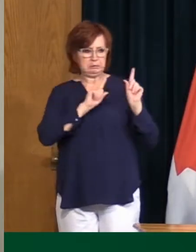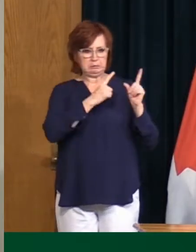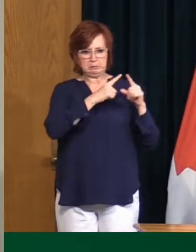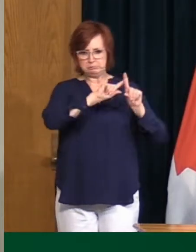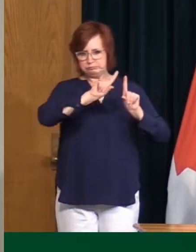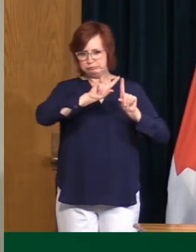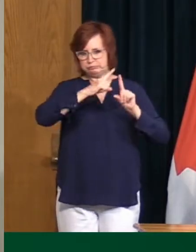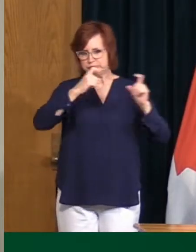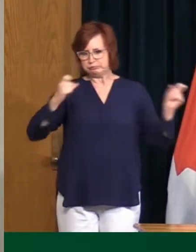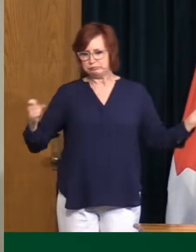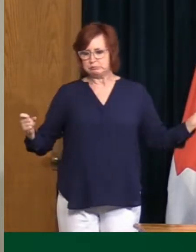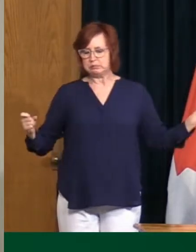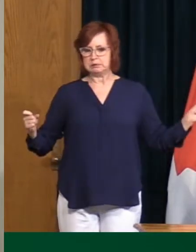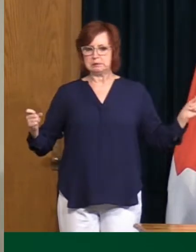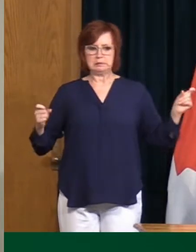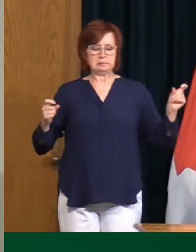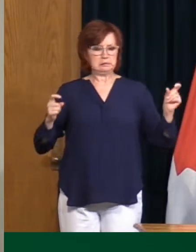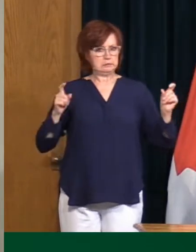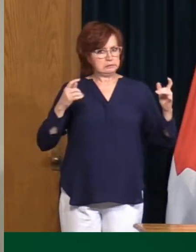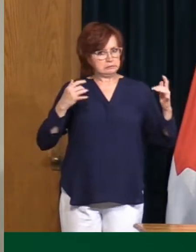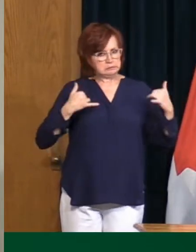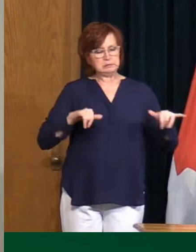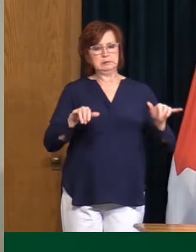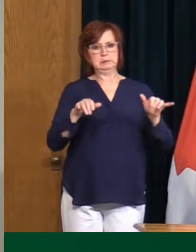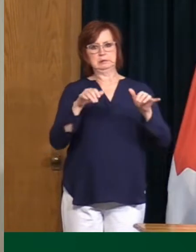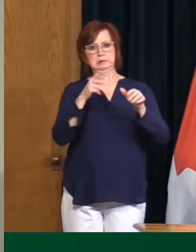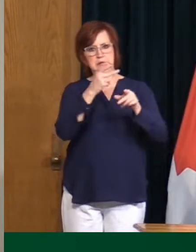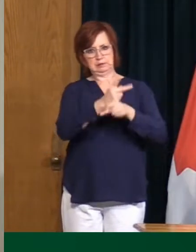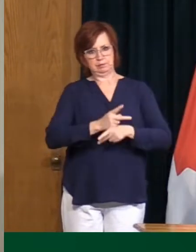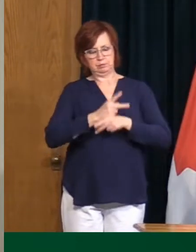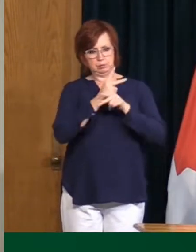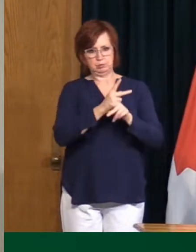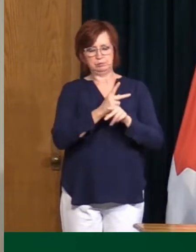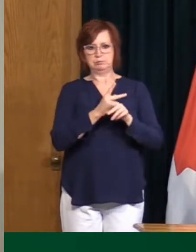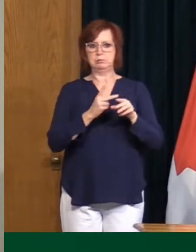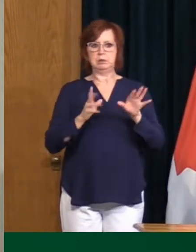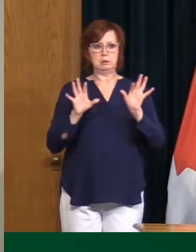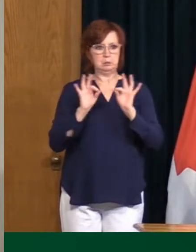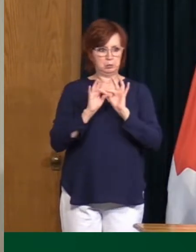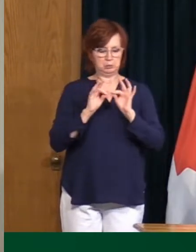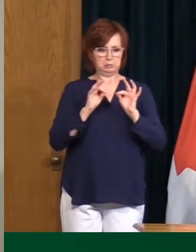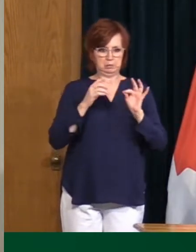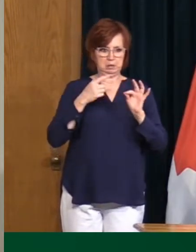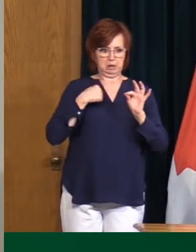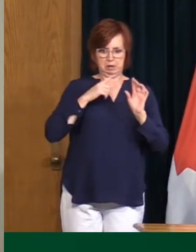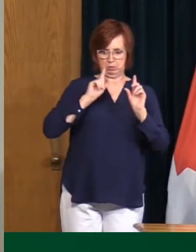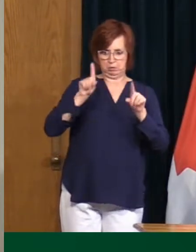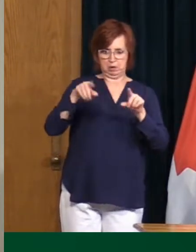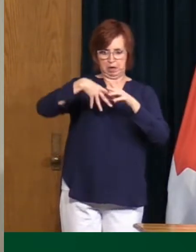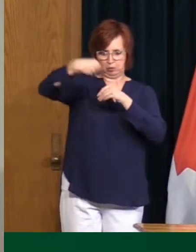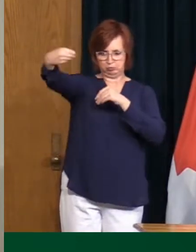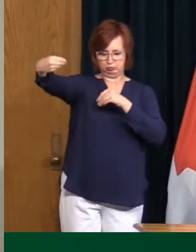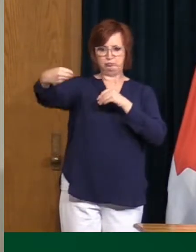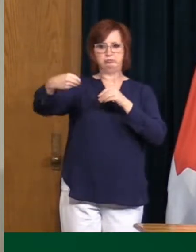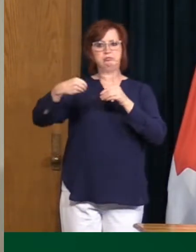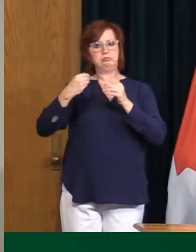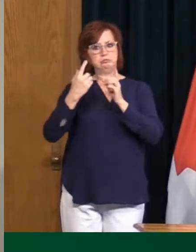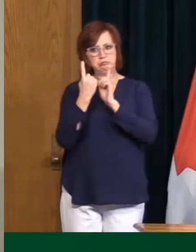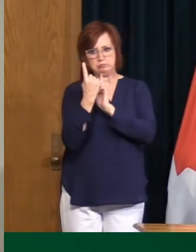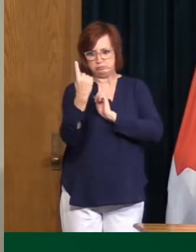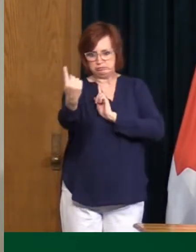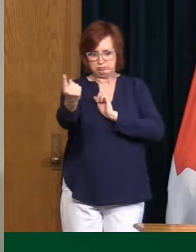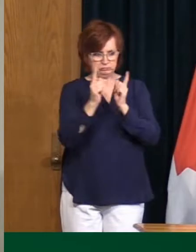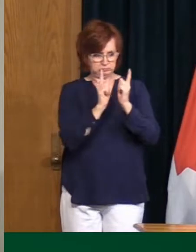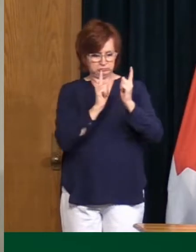distancing, not leaving your house if you're sick, and complying with all instructions that you may be